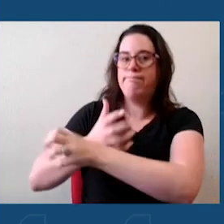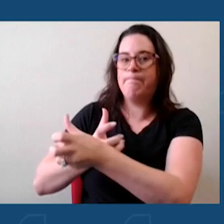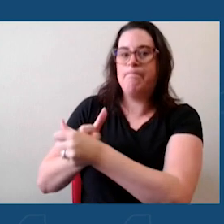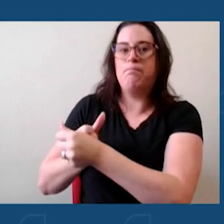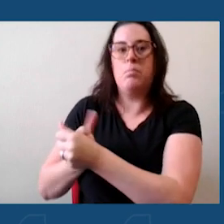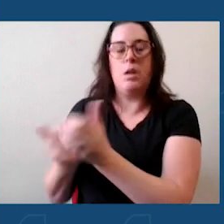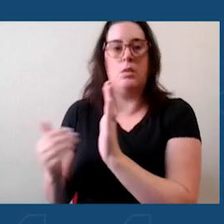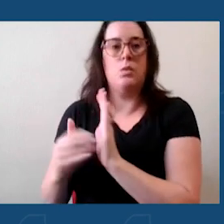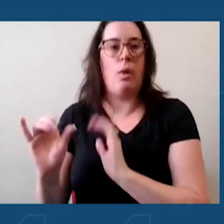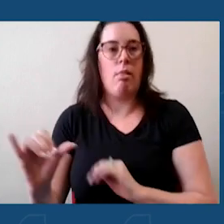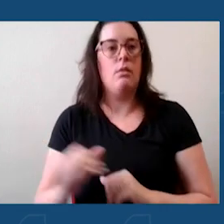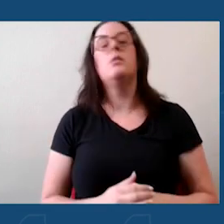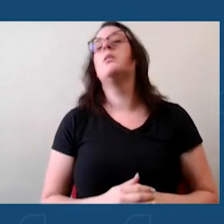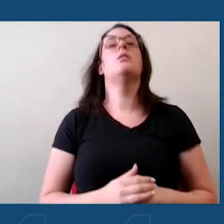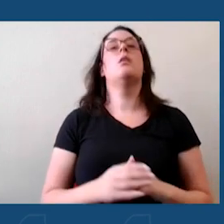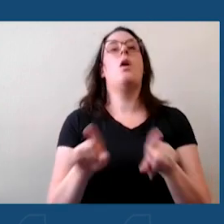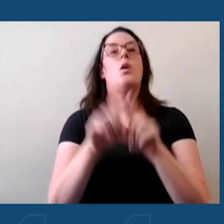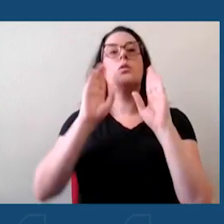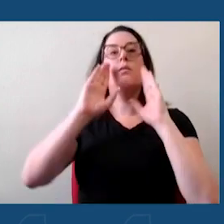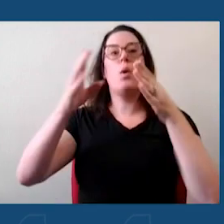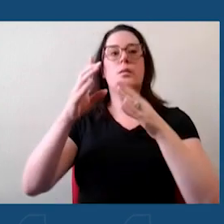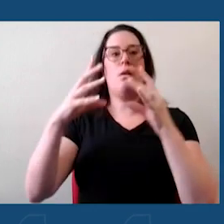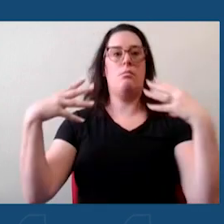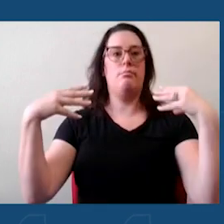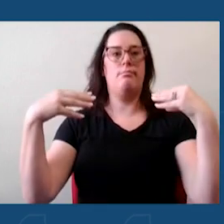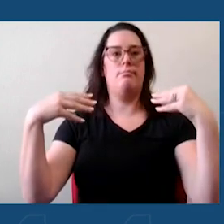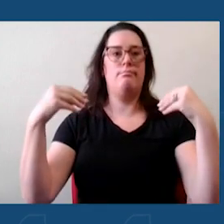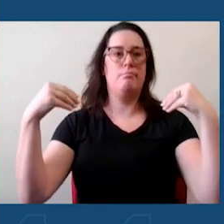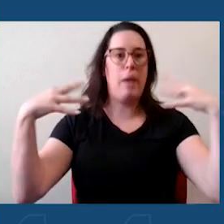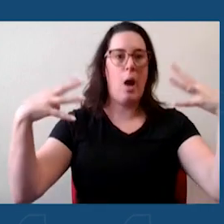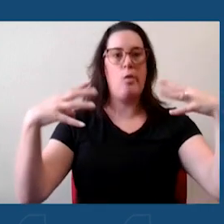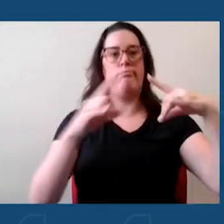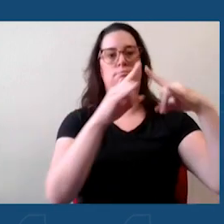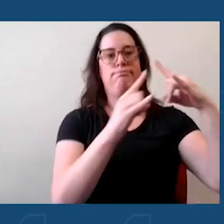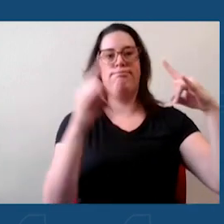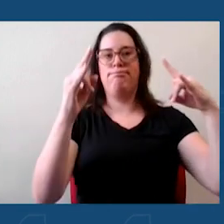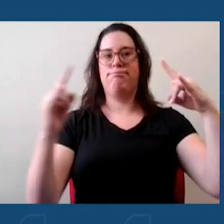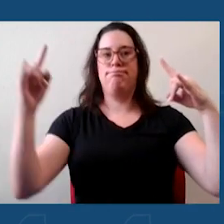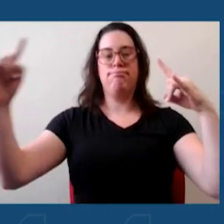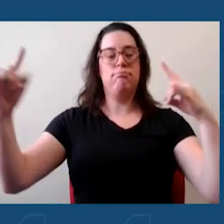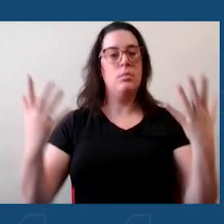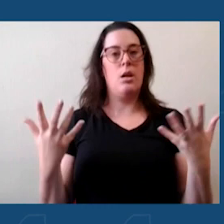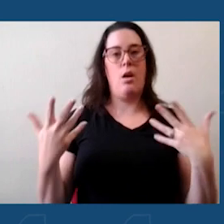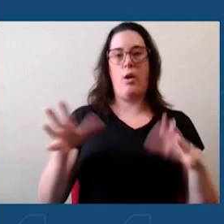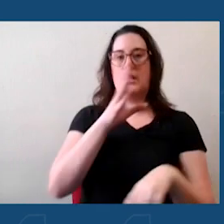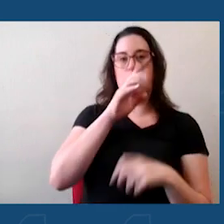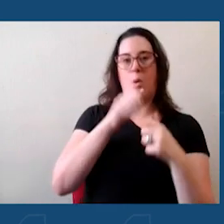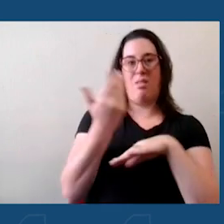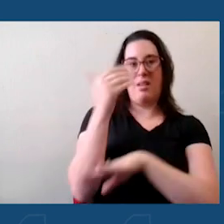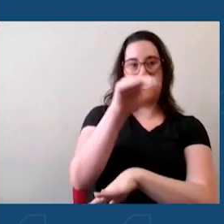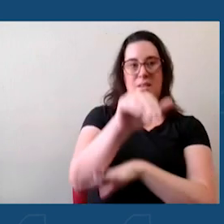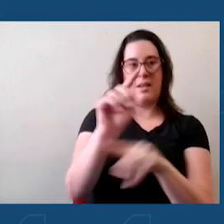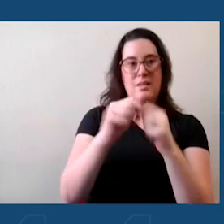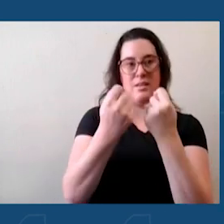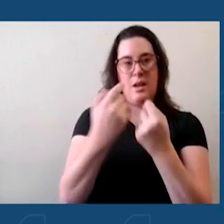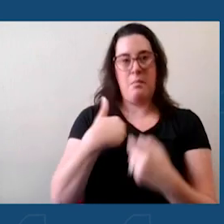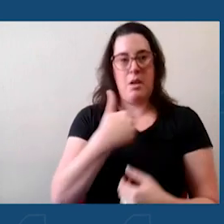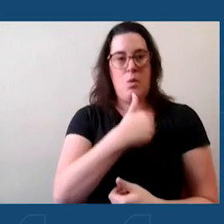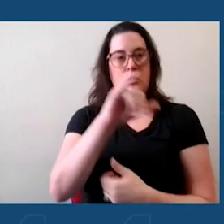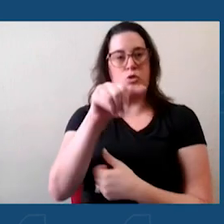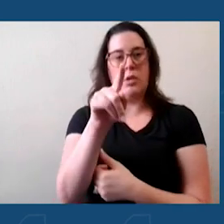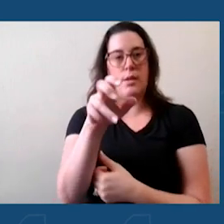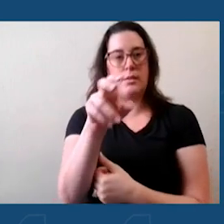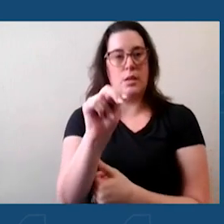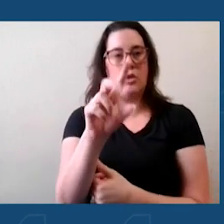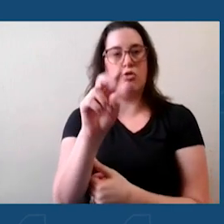we're also focusing on the power grid. I've already spoke last night, one of our team meetings with the Justin Driscoll, the head of the Power